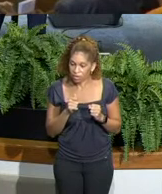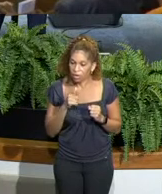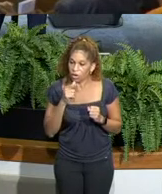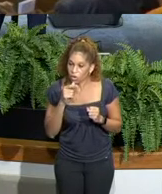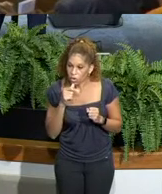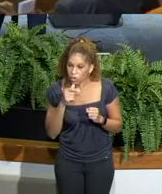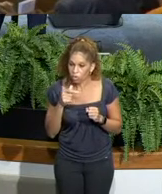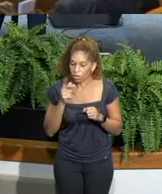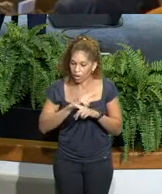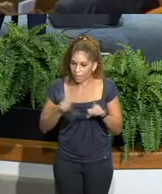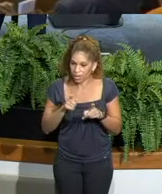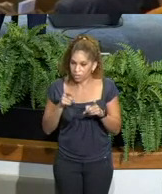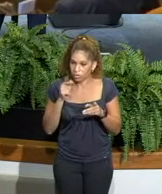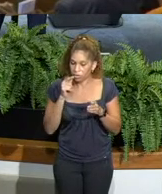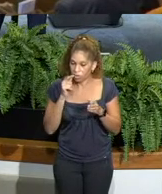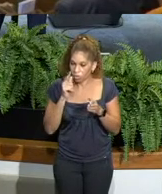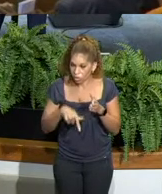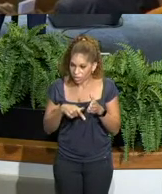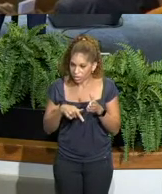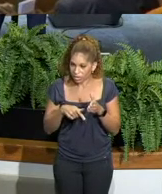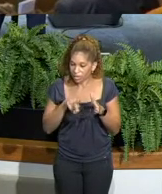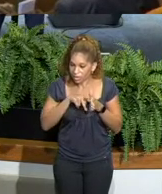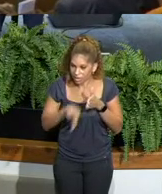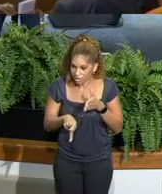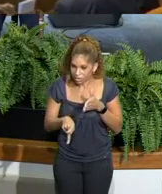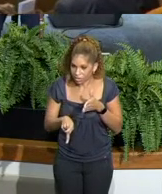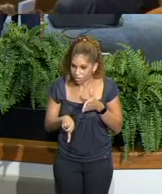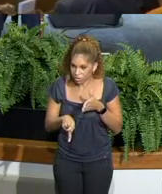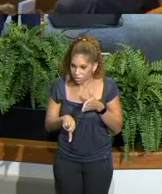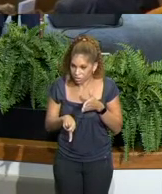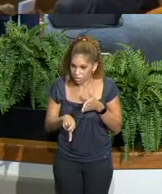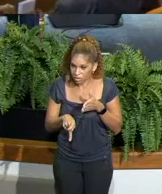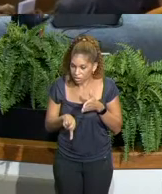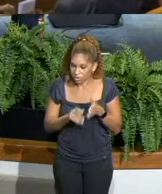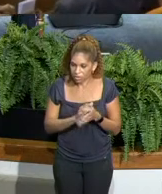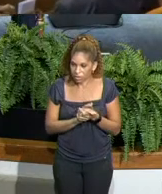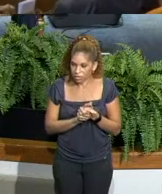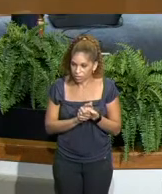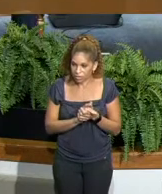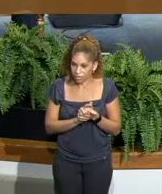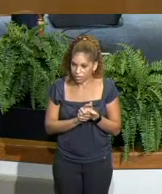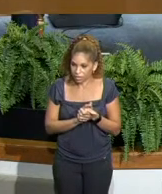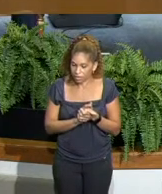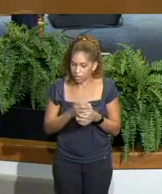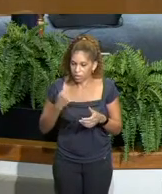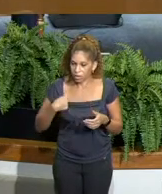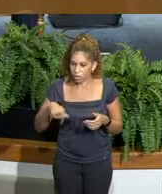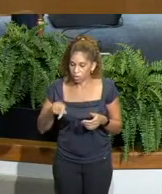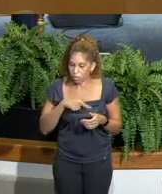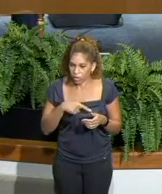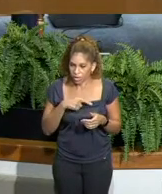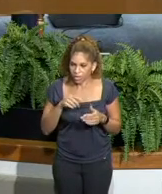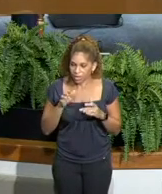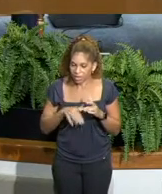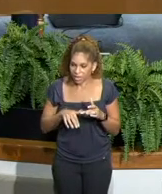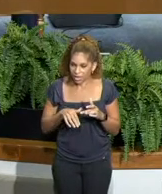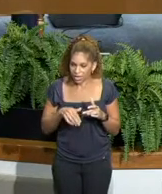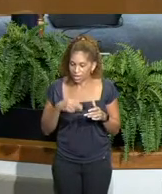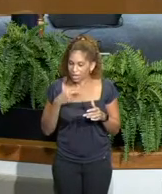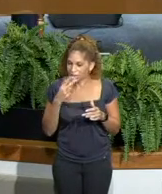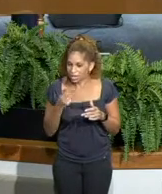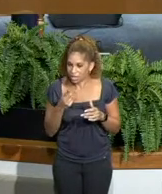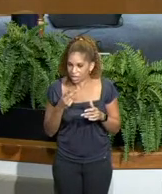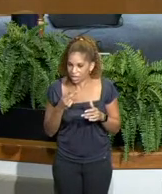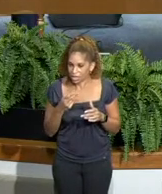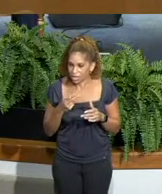but what killed, and it's complex. So we can't get to the root of today's assault on